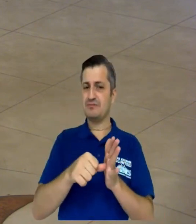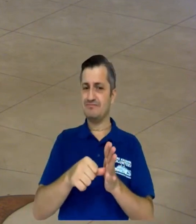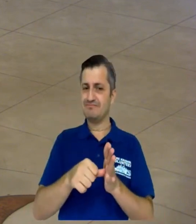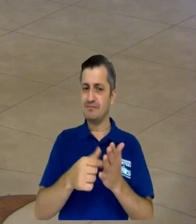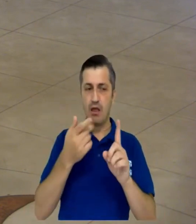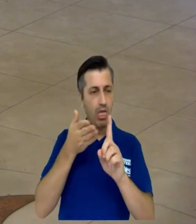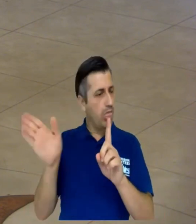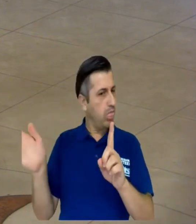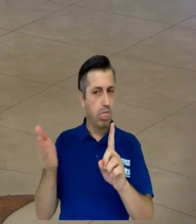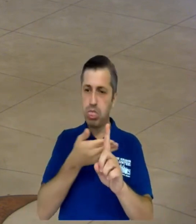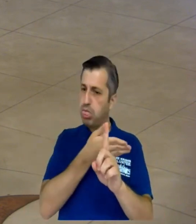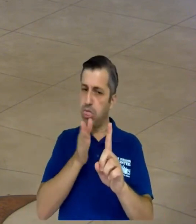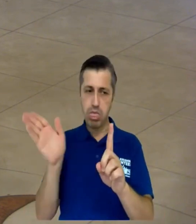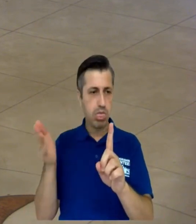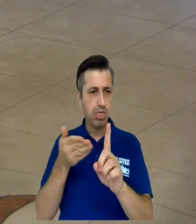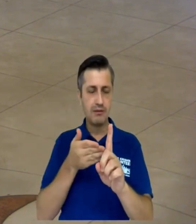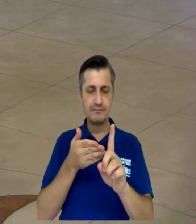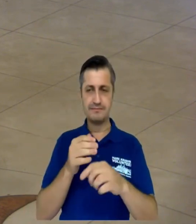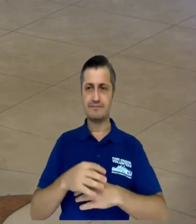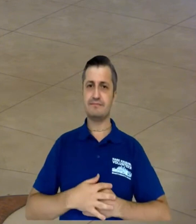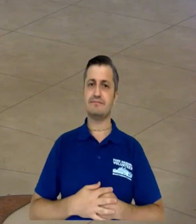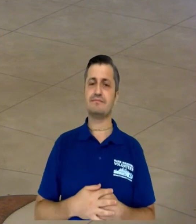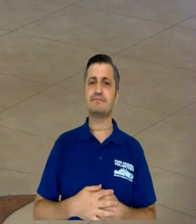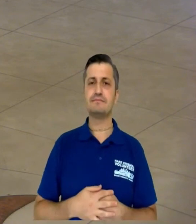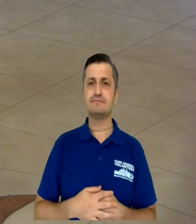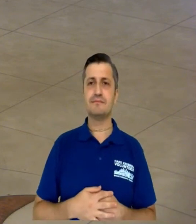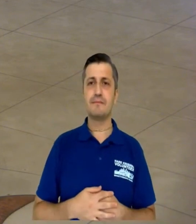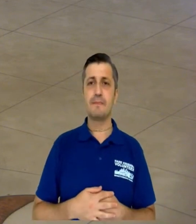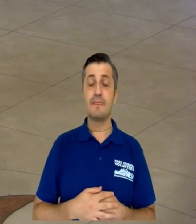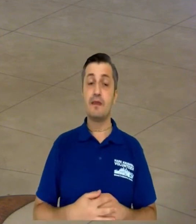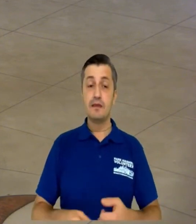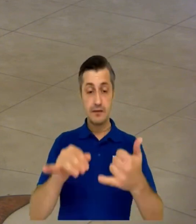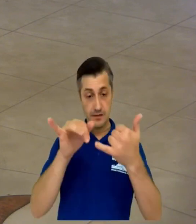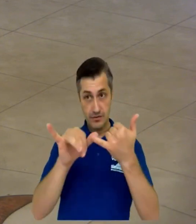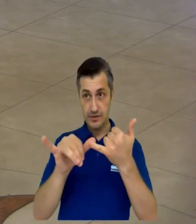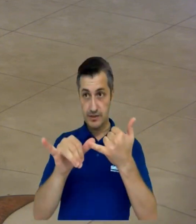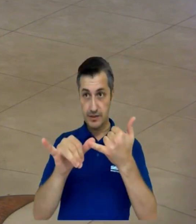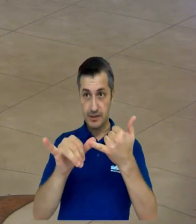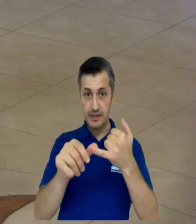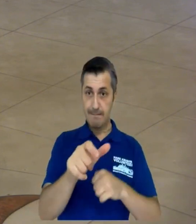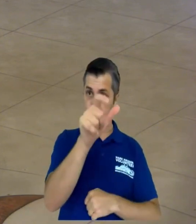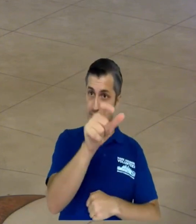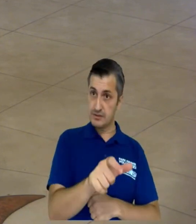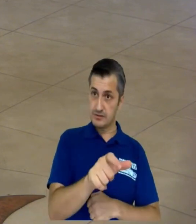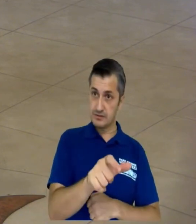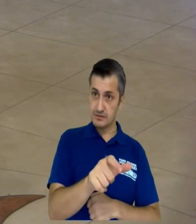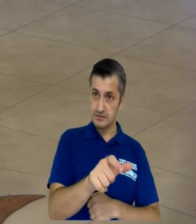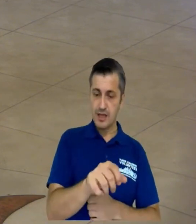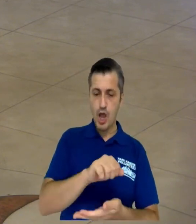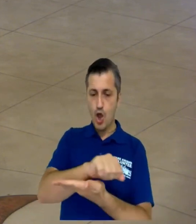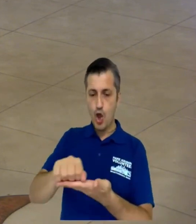So Krishna is a person, and the holy name is non-different from Krishna. And when we